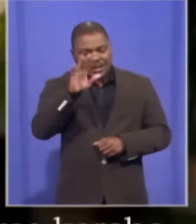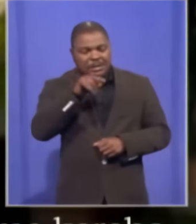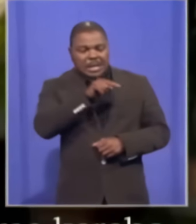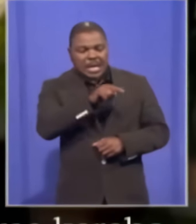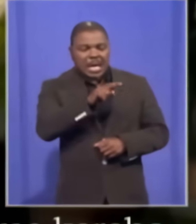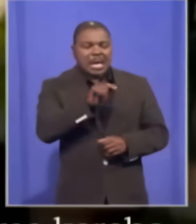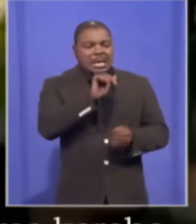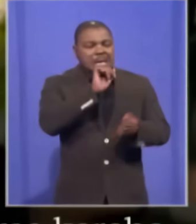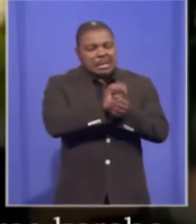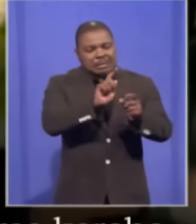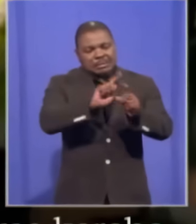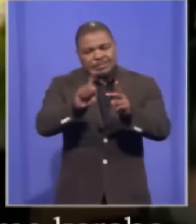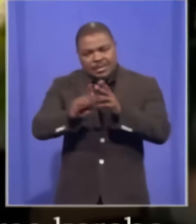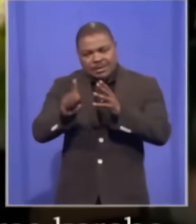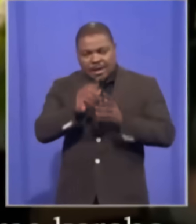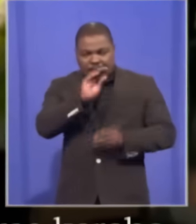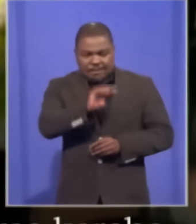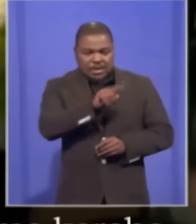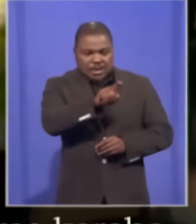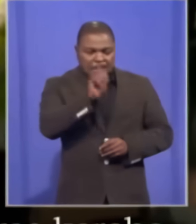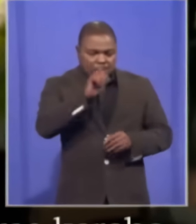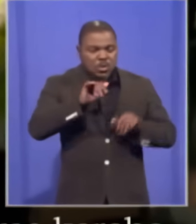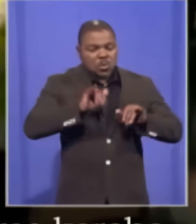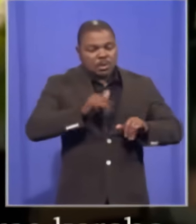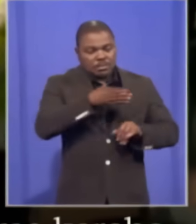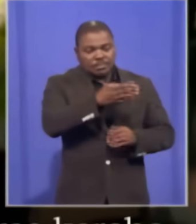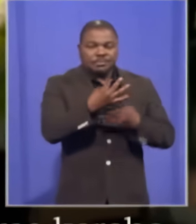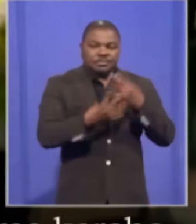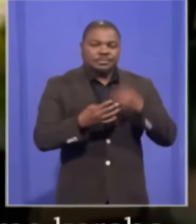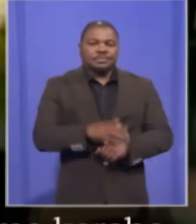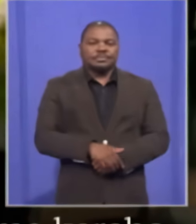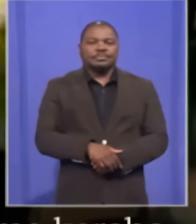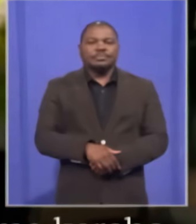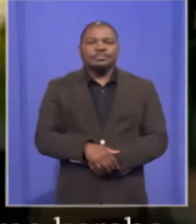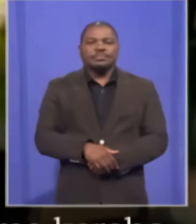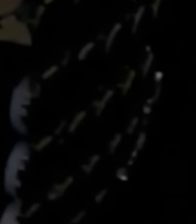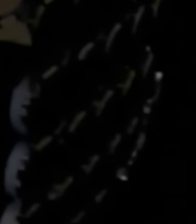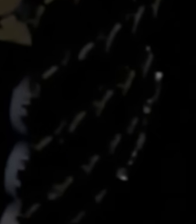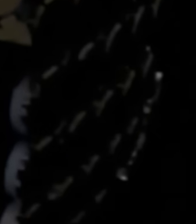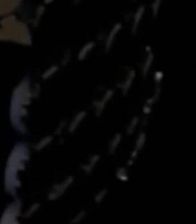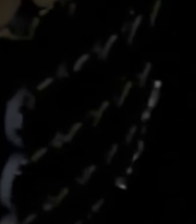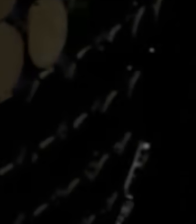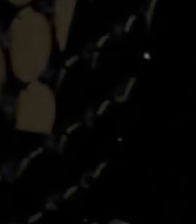offences that they must actually work for.